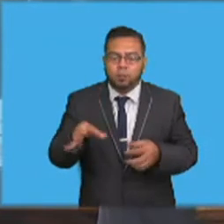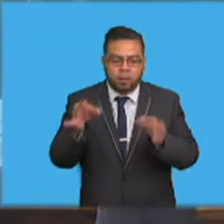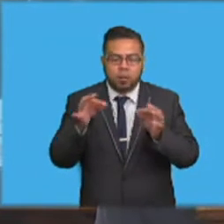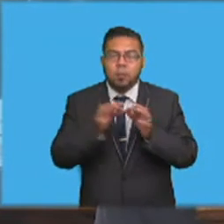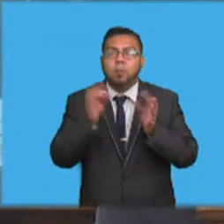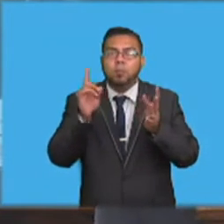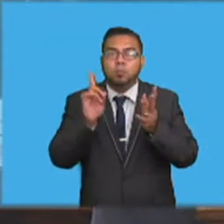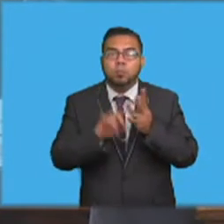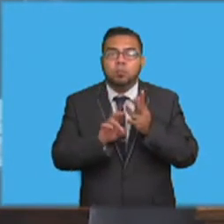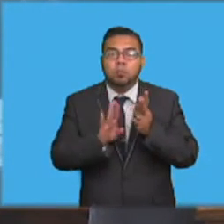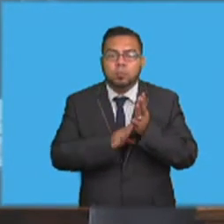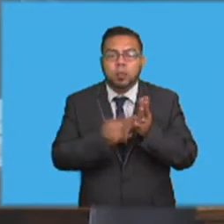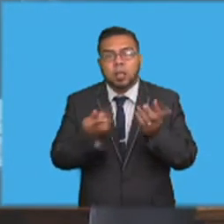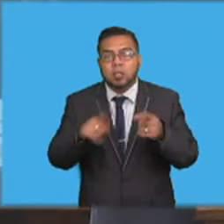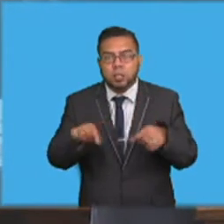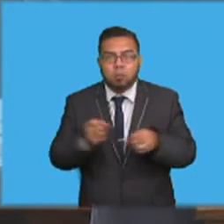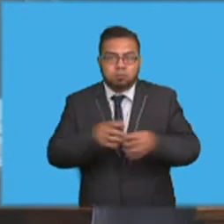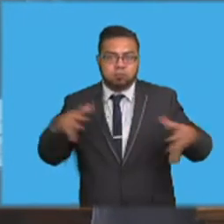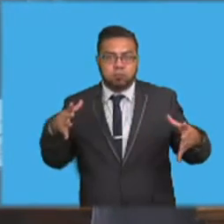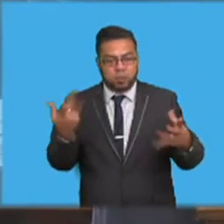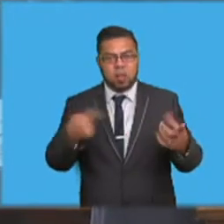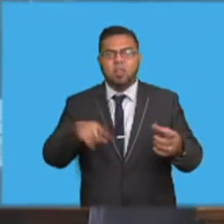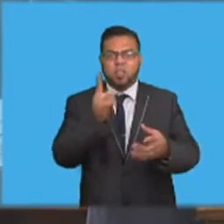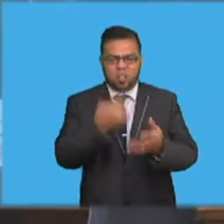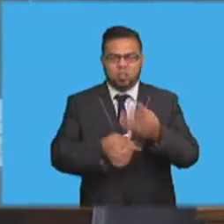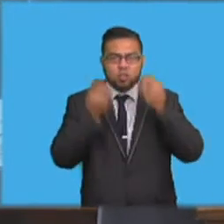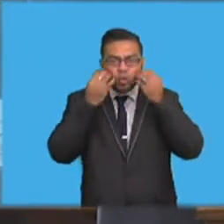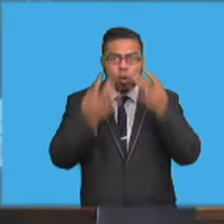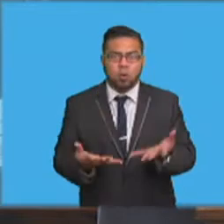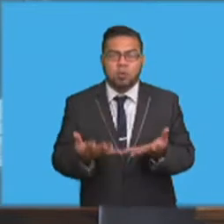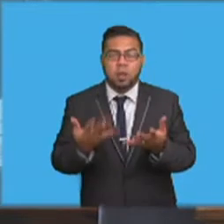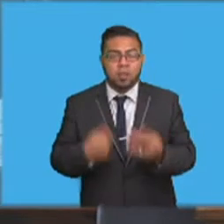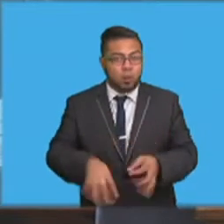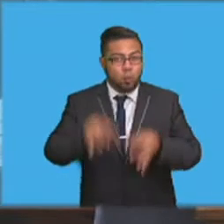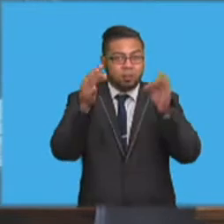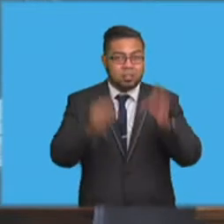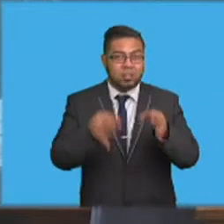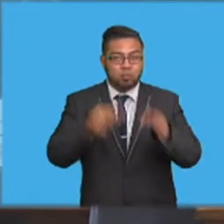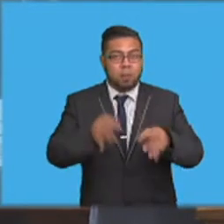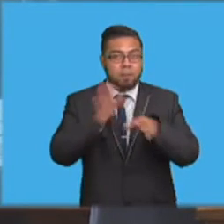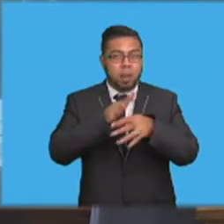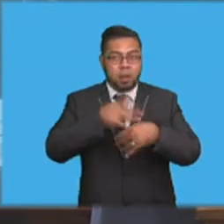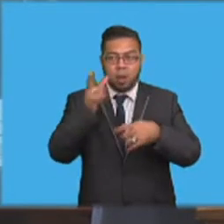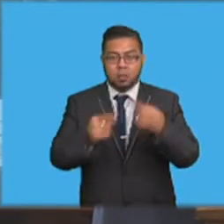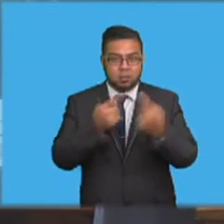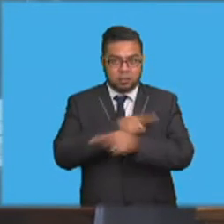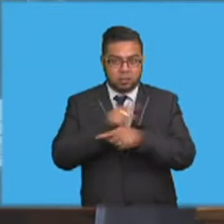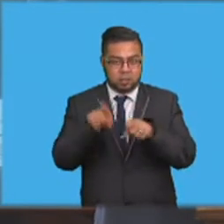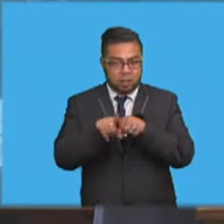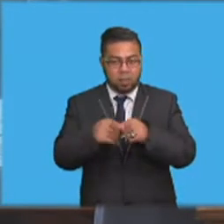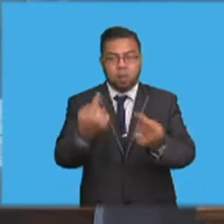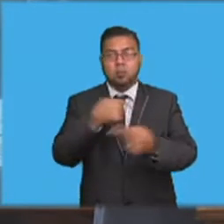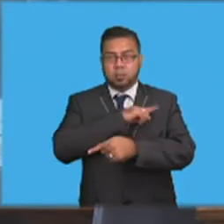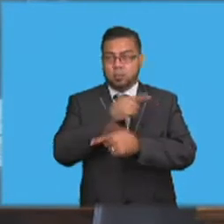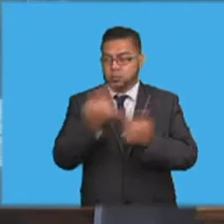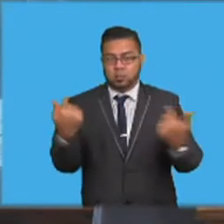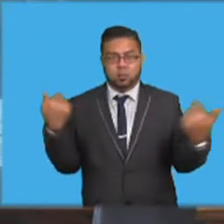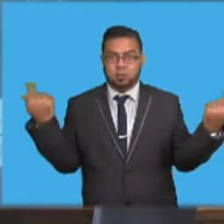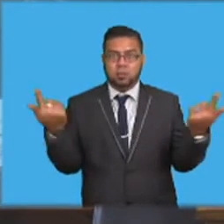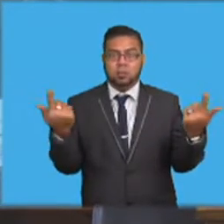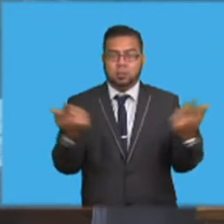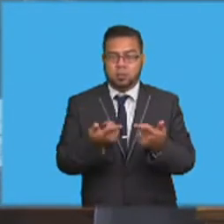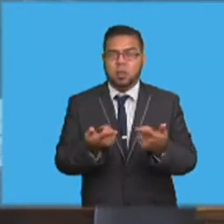bust. This indicates that when decision makers like ourselves fail to make hard